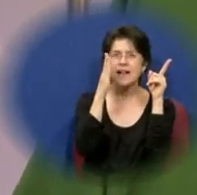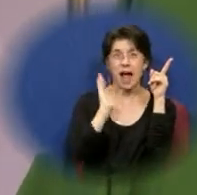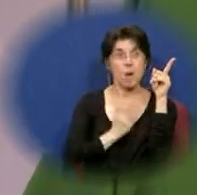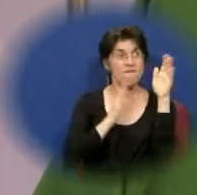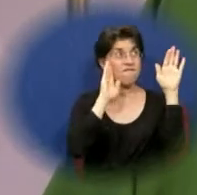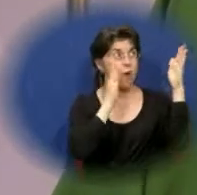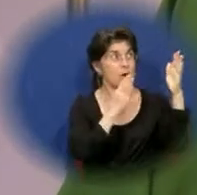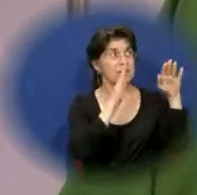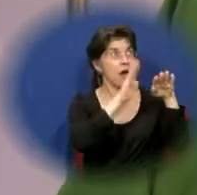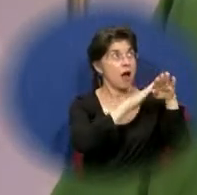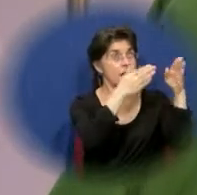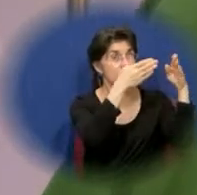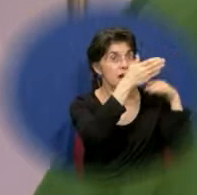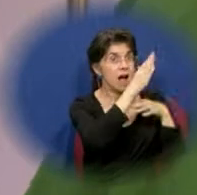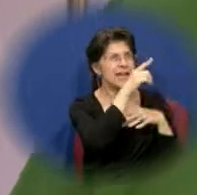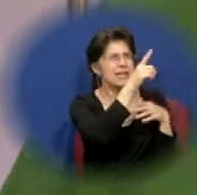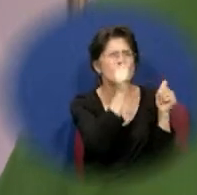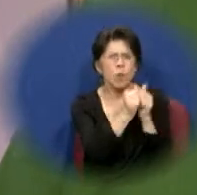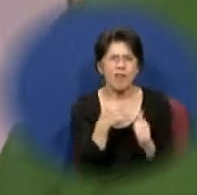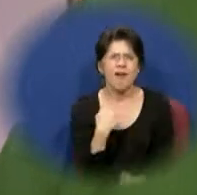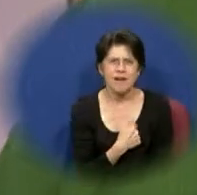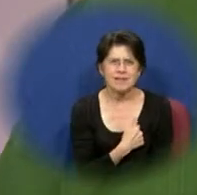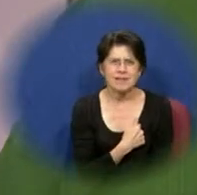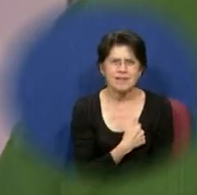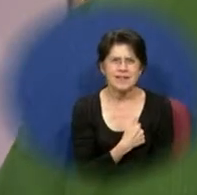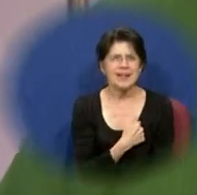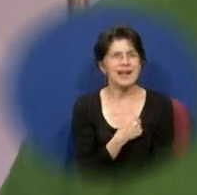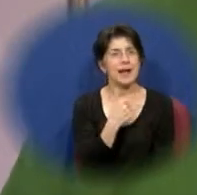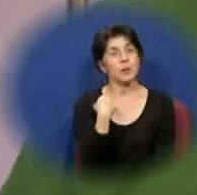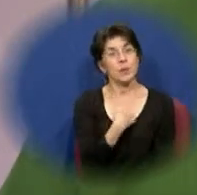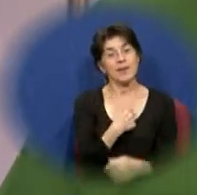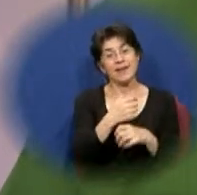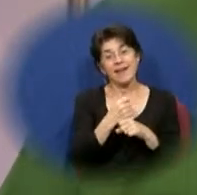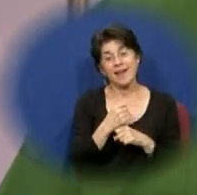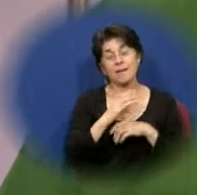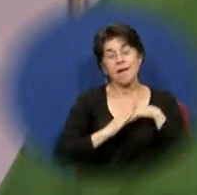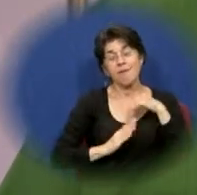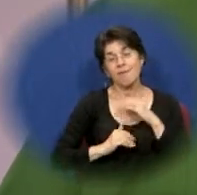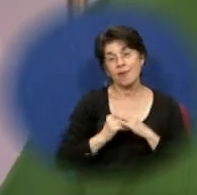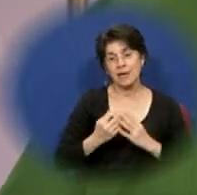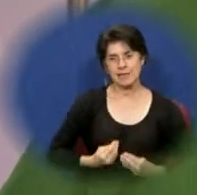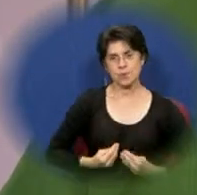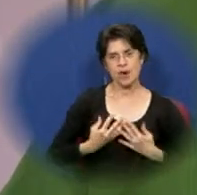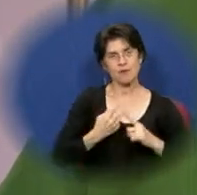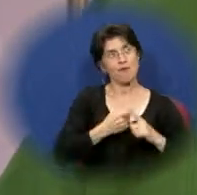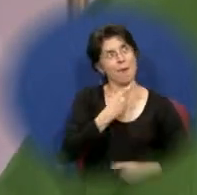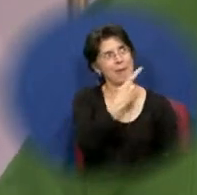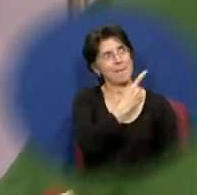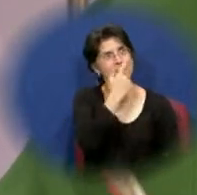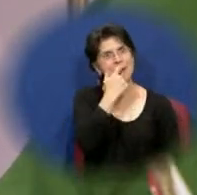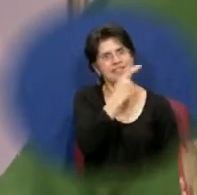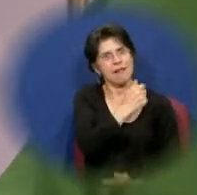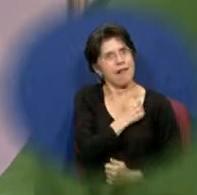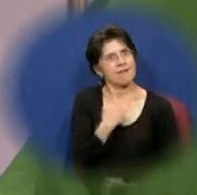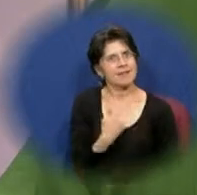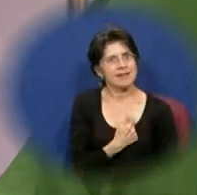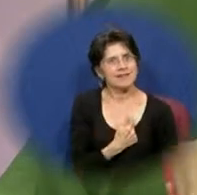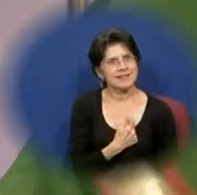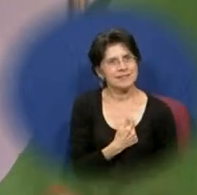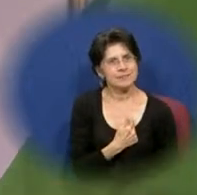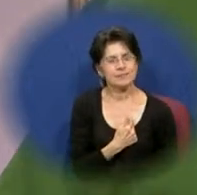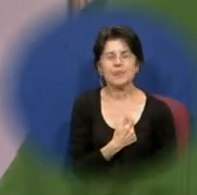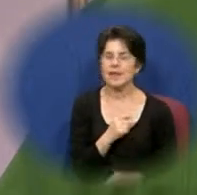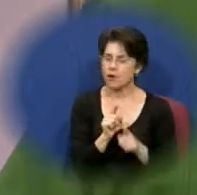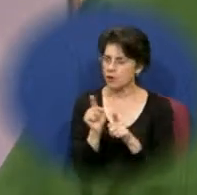God, and bring us comfort and inspiration and gratitude for God's great love, and especially to pray for